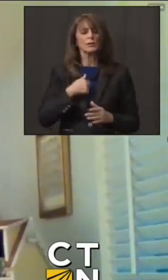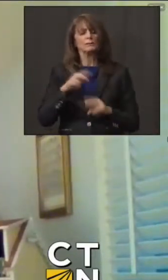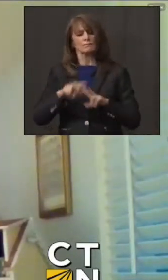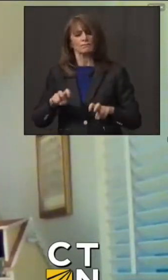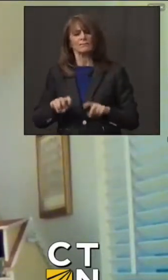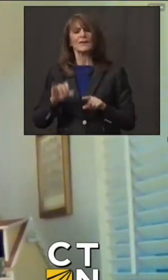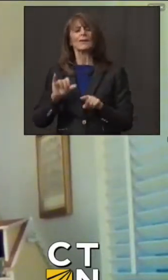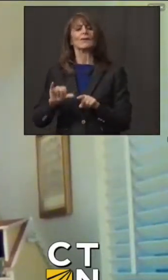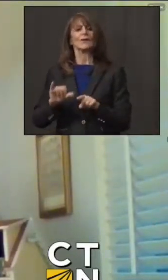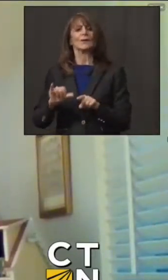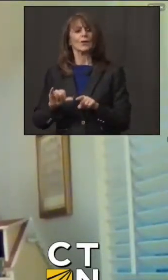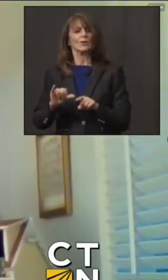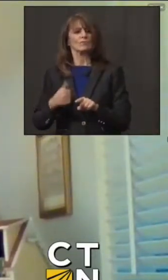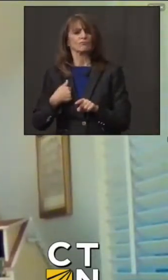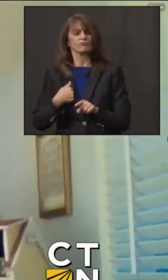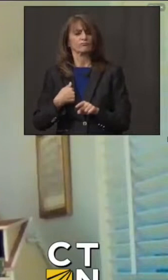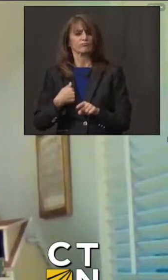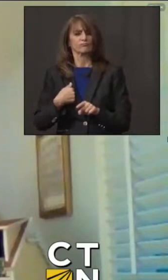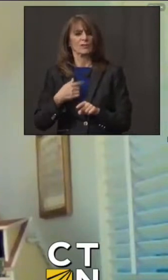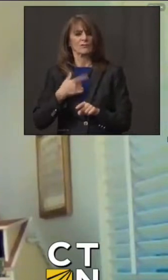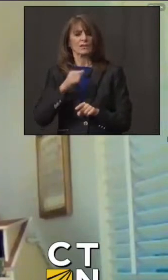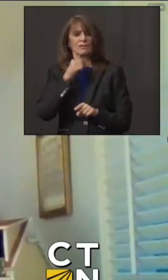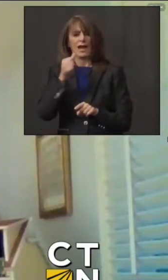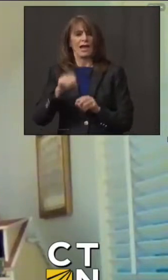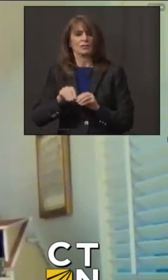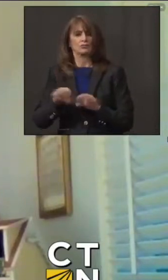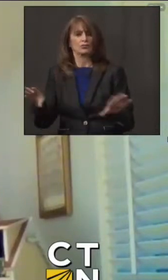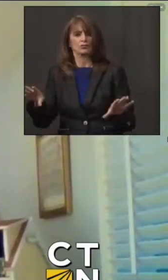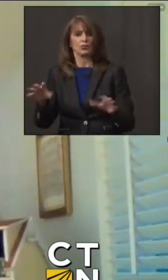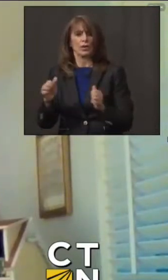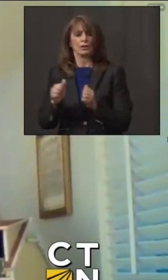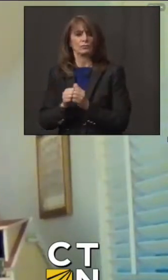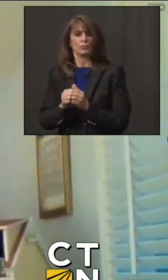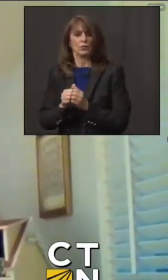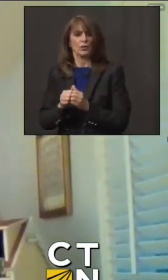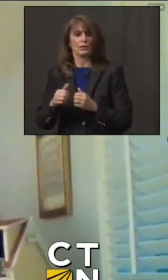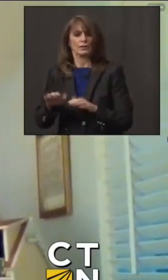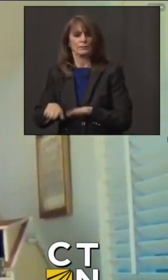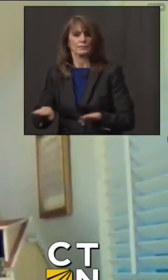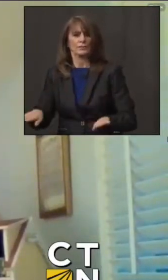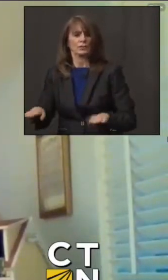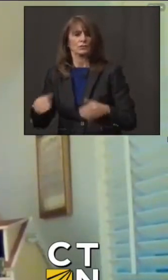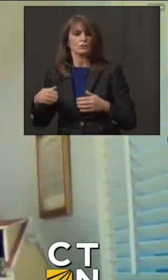we are not seeing the spread in schools, Matt.